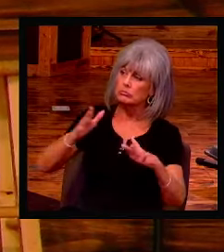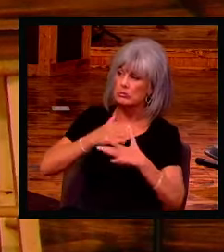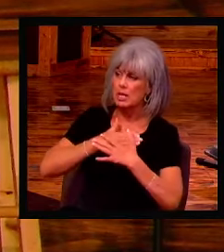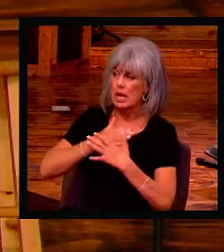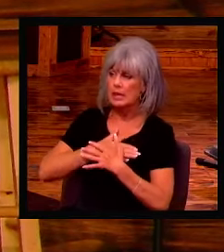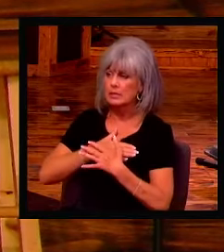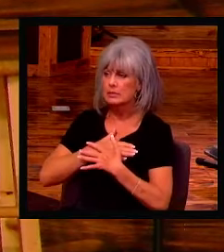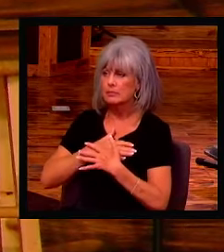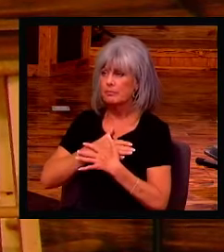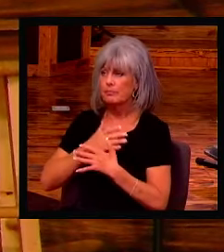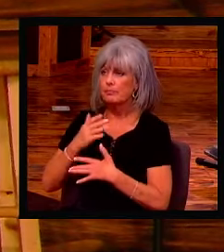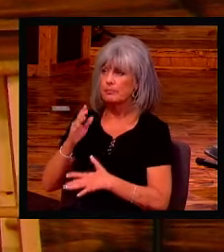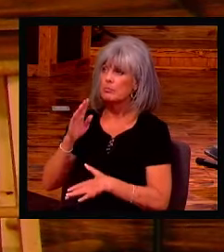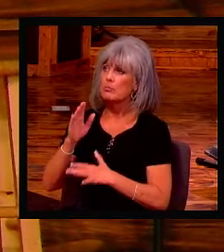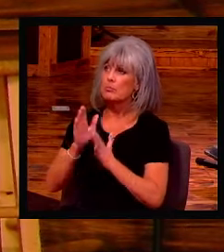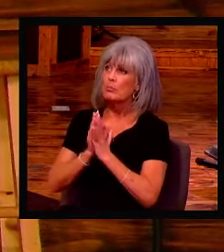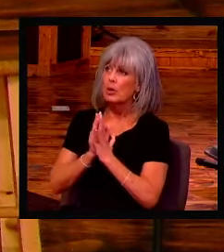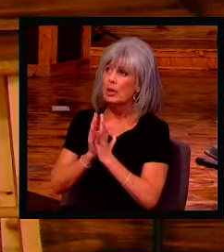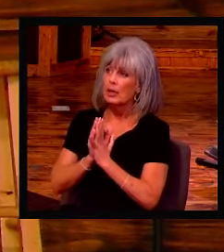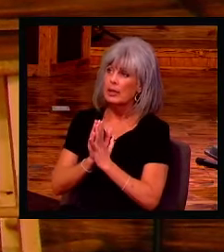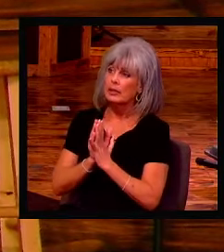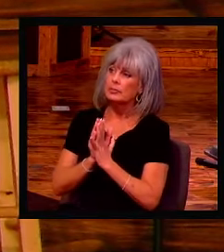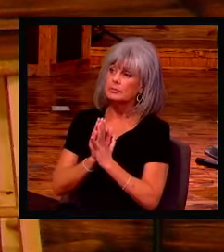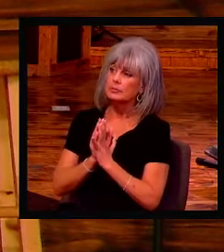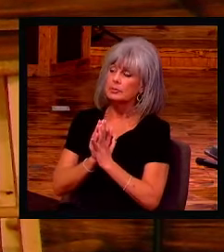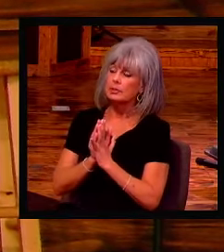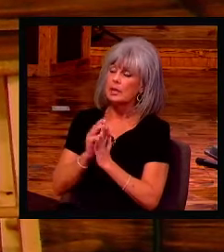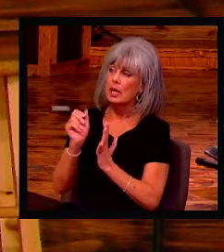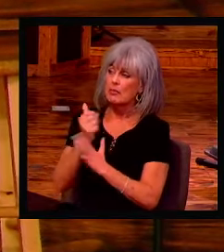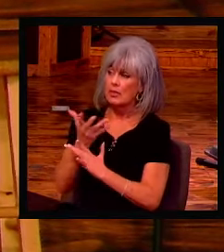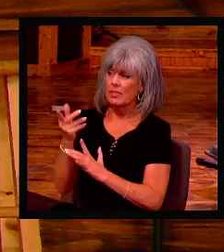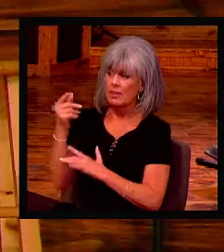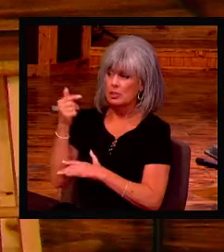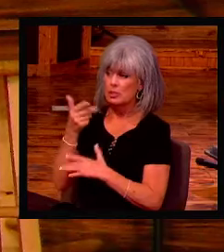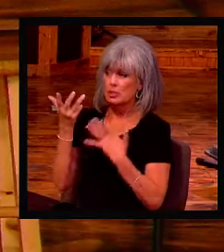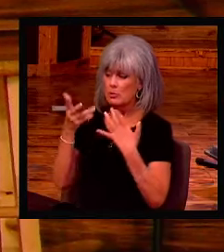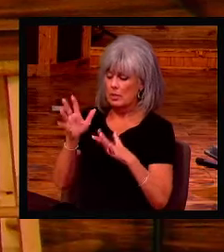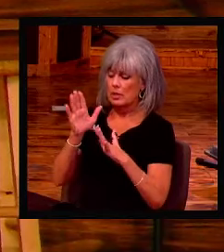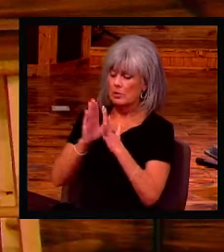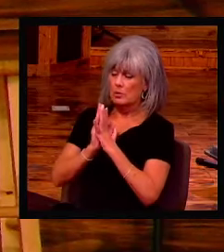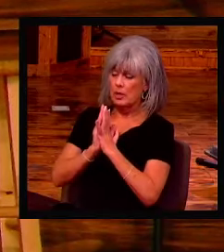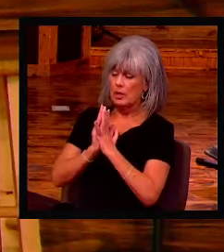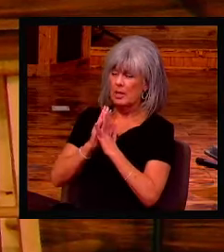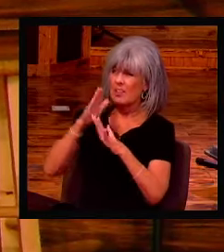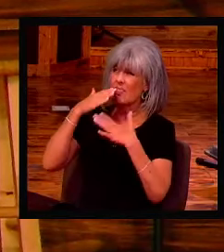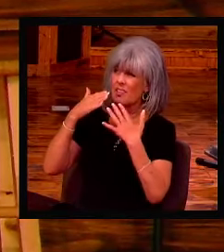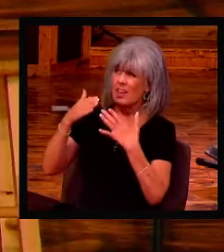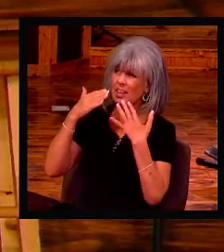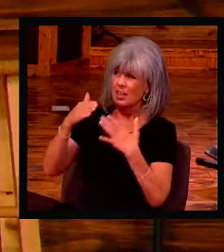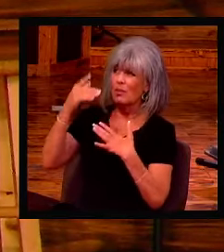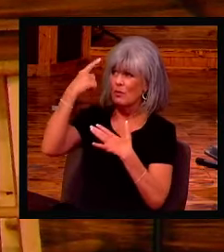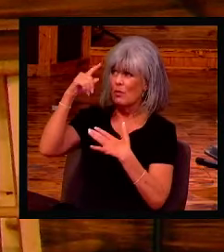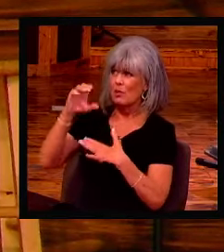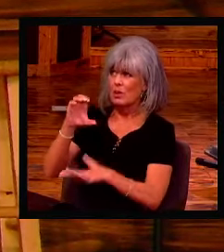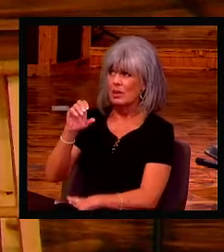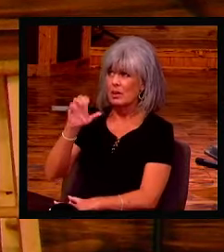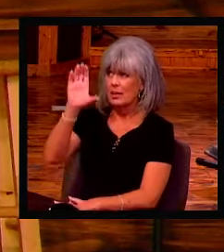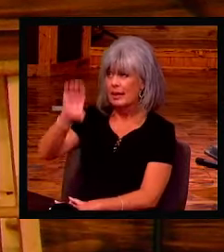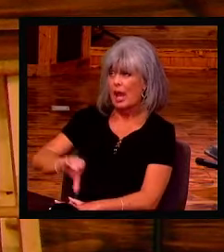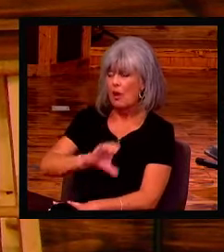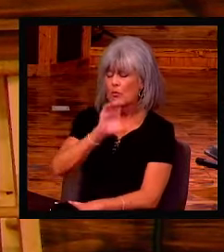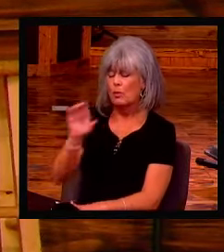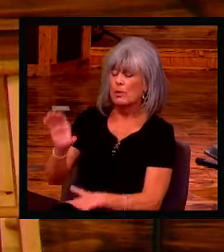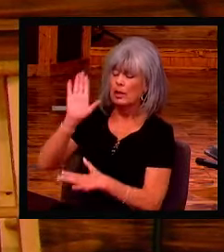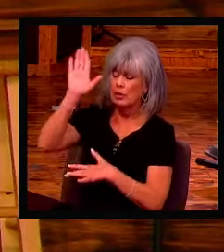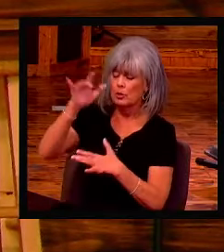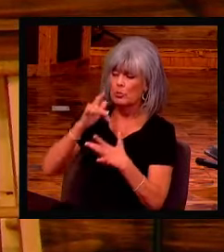pray, say amen to everything she prayed for. And Lord, thank you. Thank you for Calvary. It's by your blood